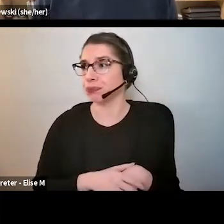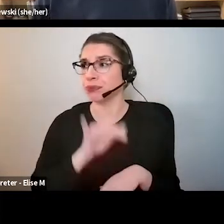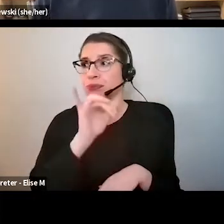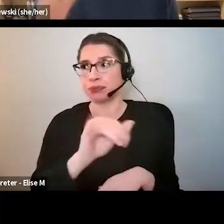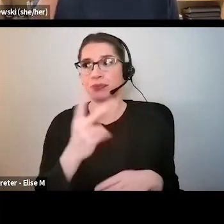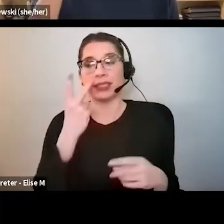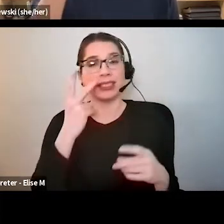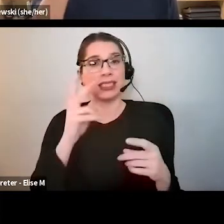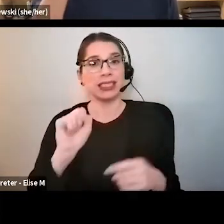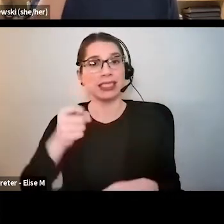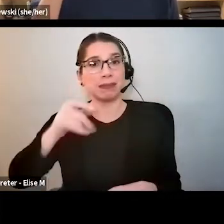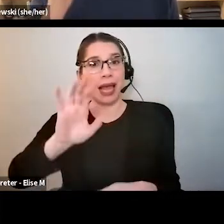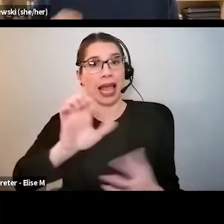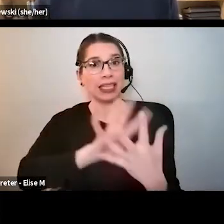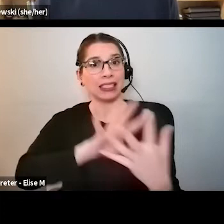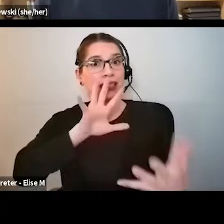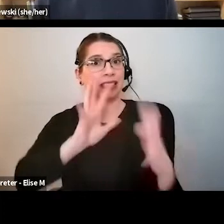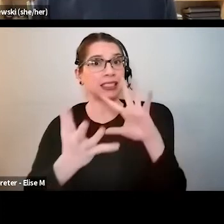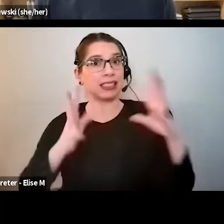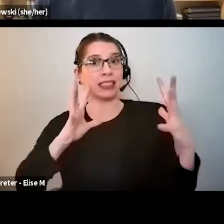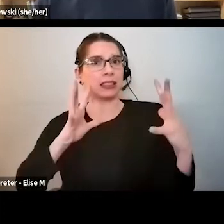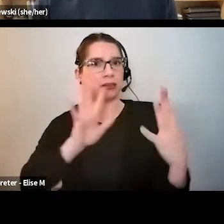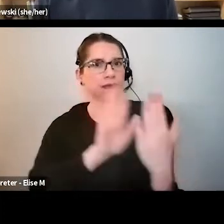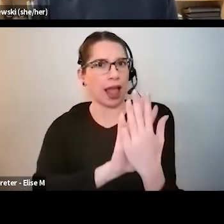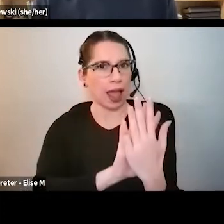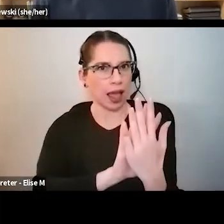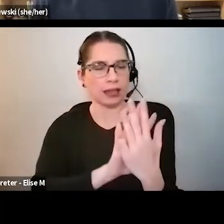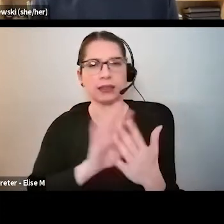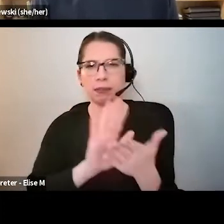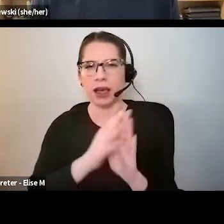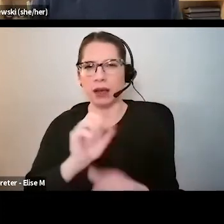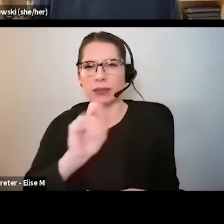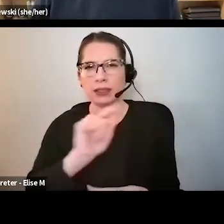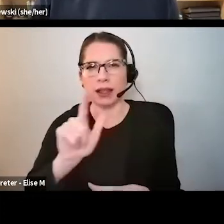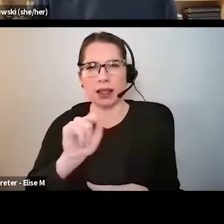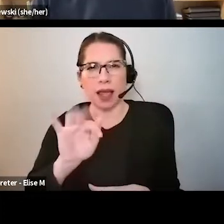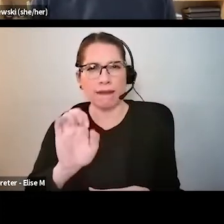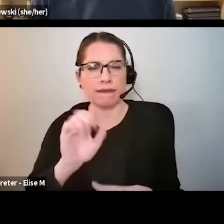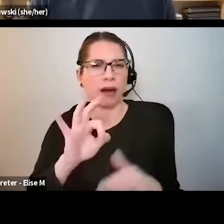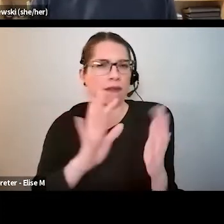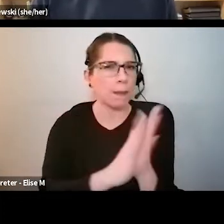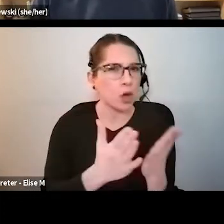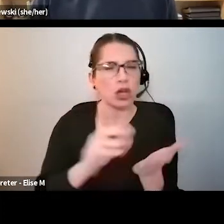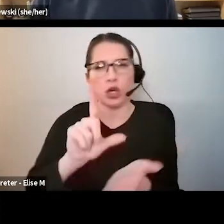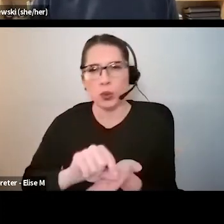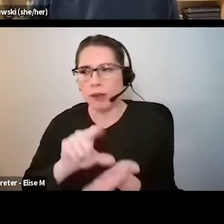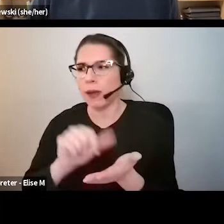perspective and created a still life of an open book, a newspaper, and other elements arranged on a